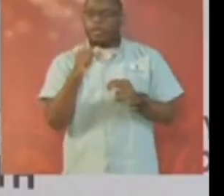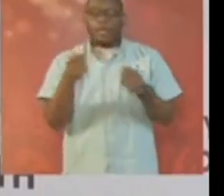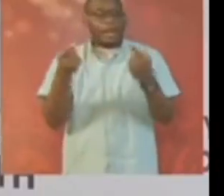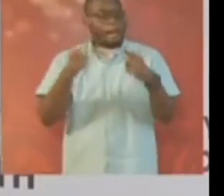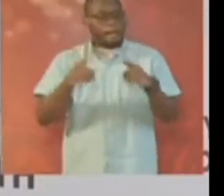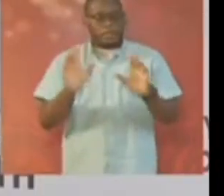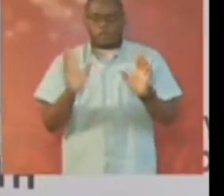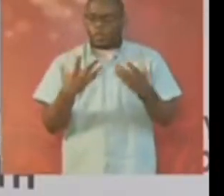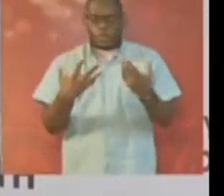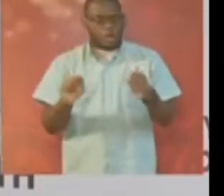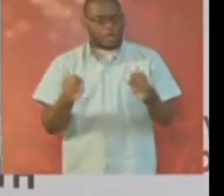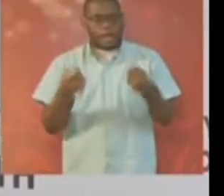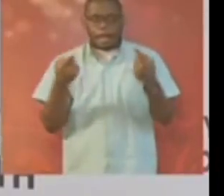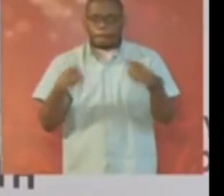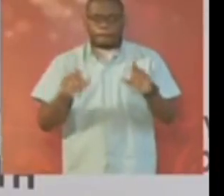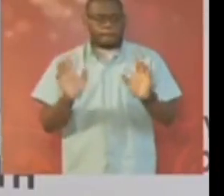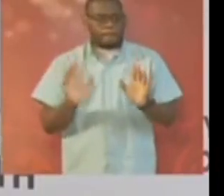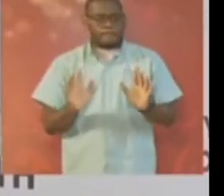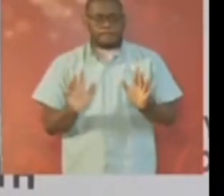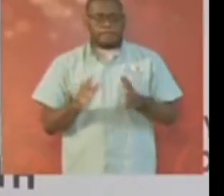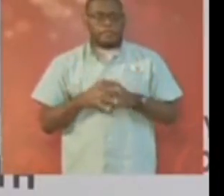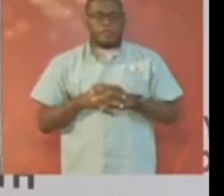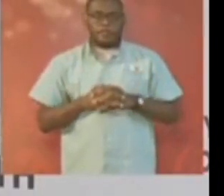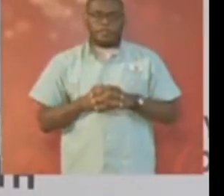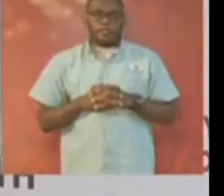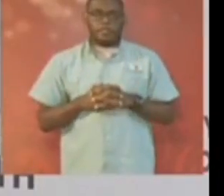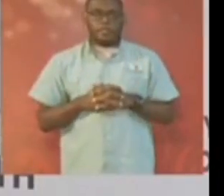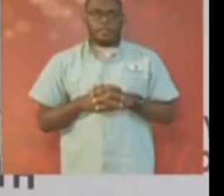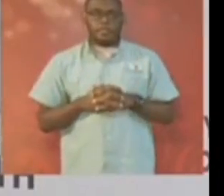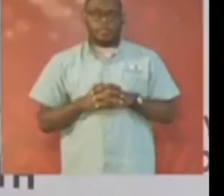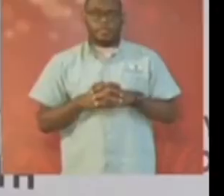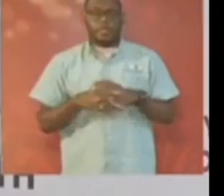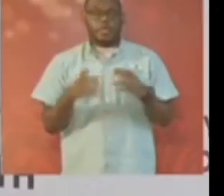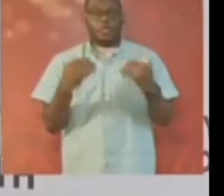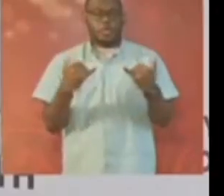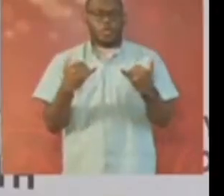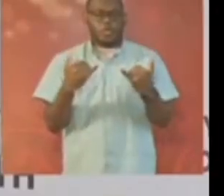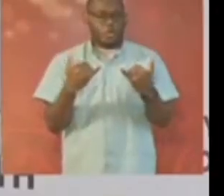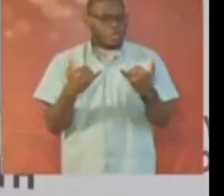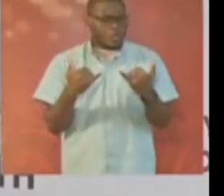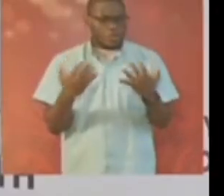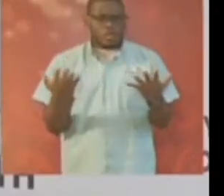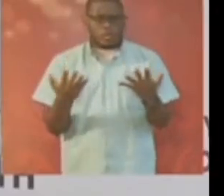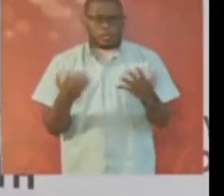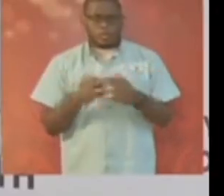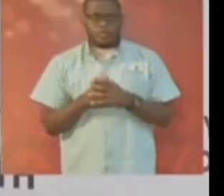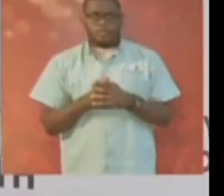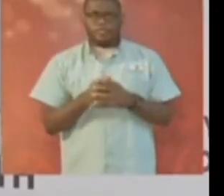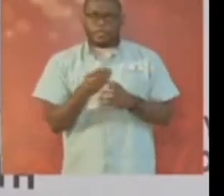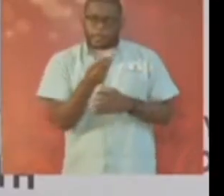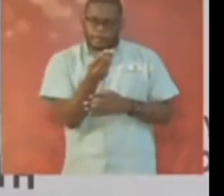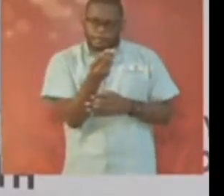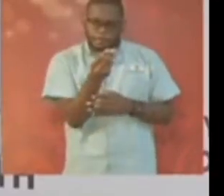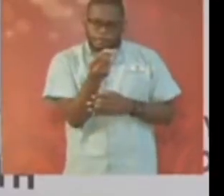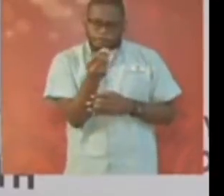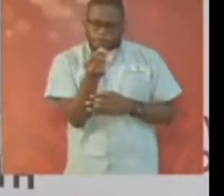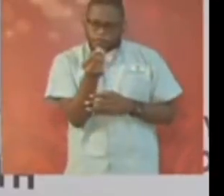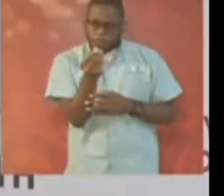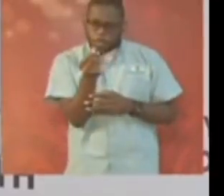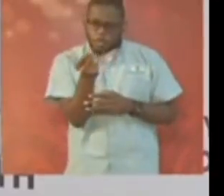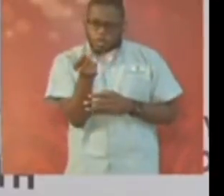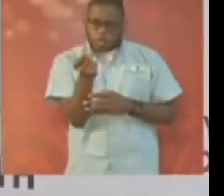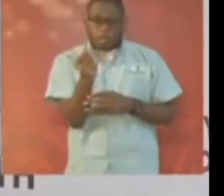will prevail and that the number of cases that we're seeing arising in the population now does not begin to